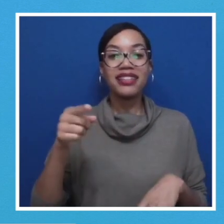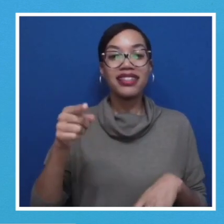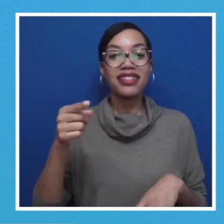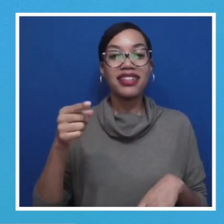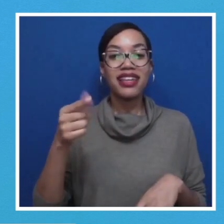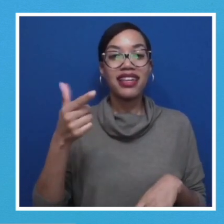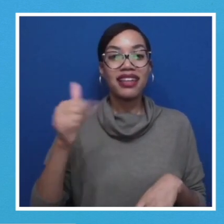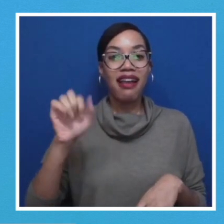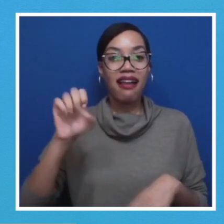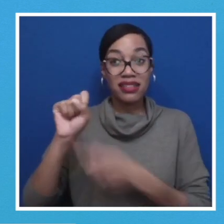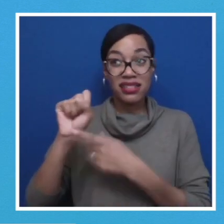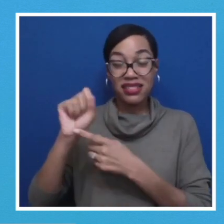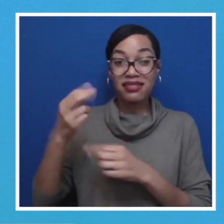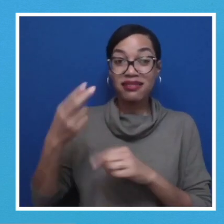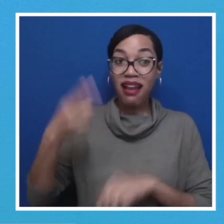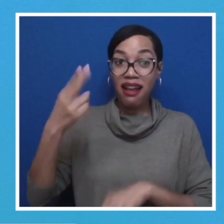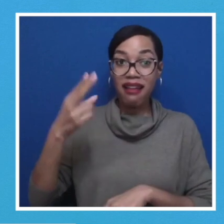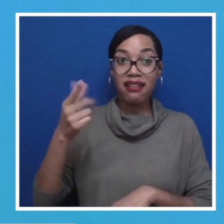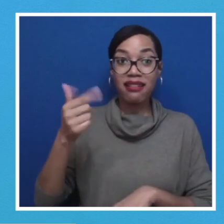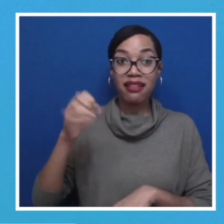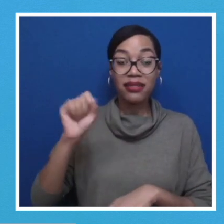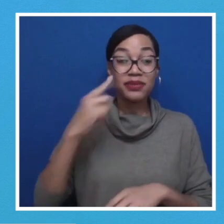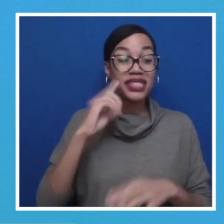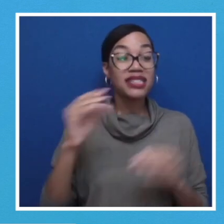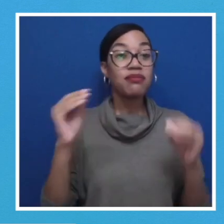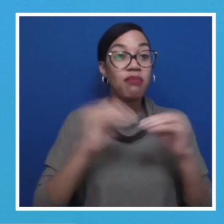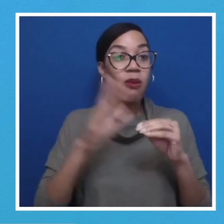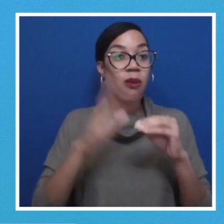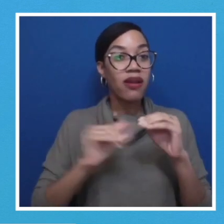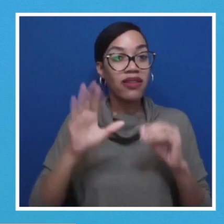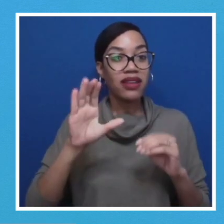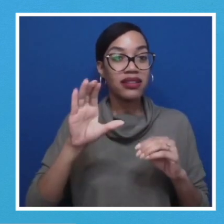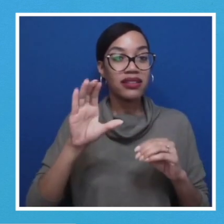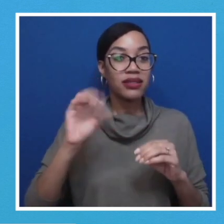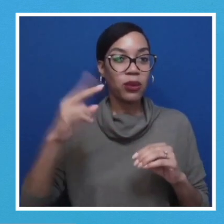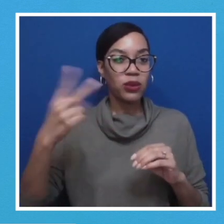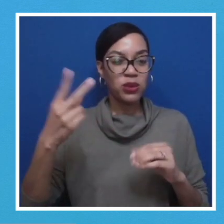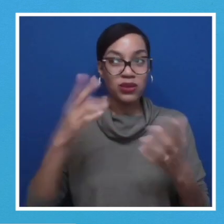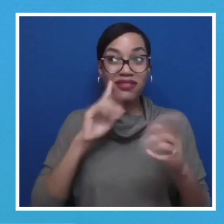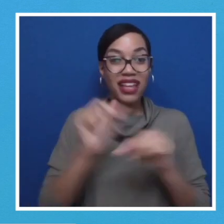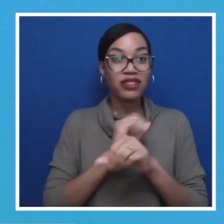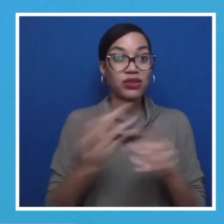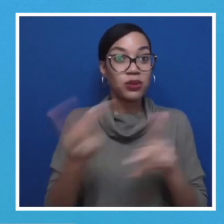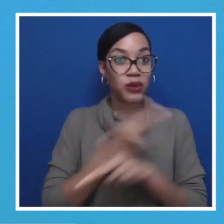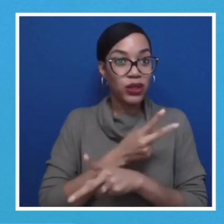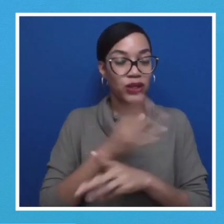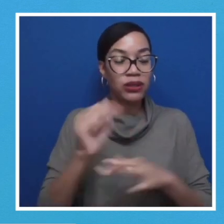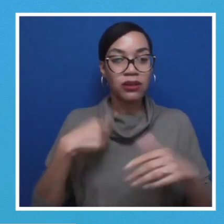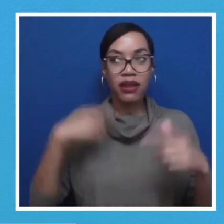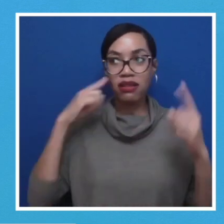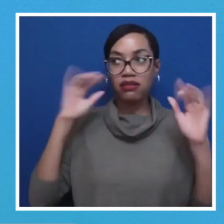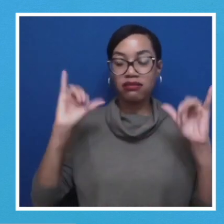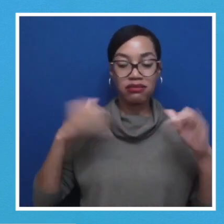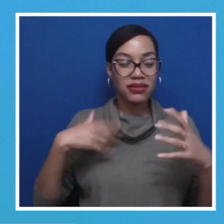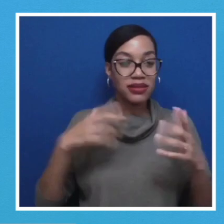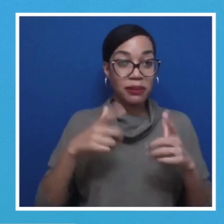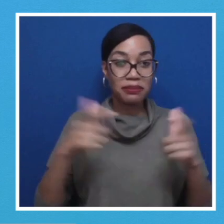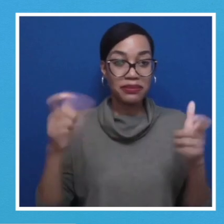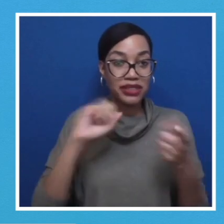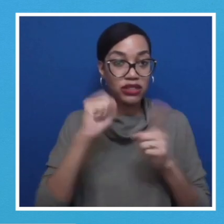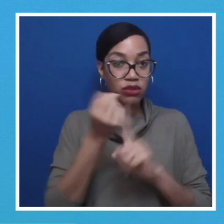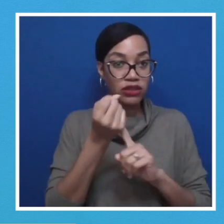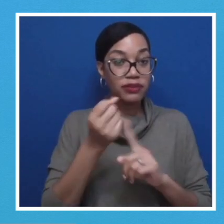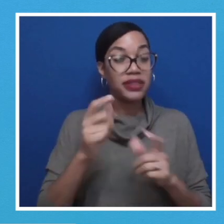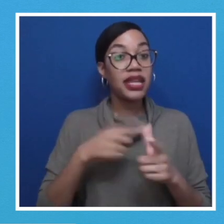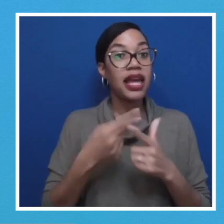like 85 more heat trapping than carbon dioxide. So it's a whole, situation. So anyway, then I fall into an activist coma